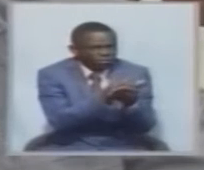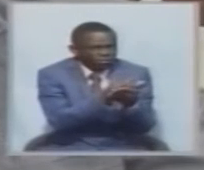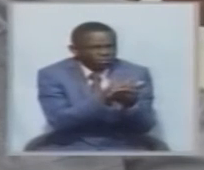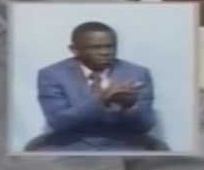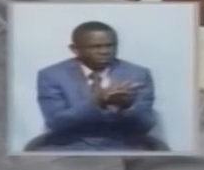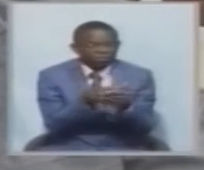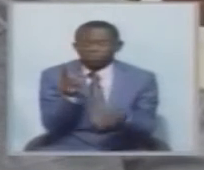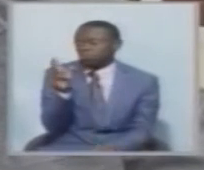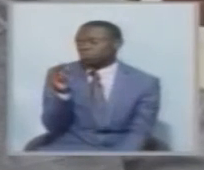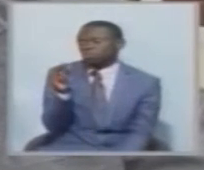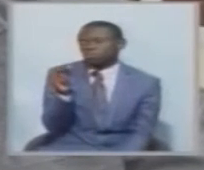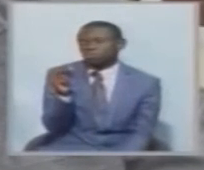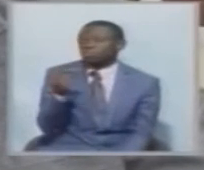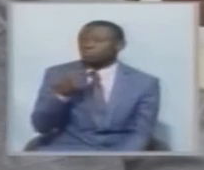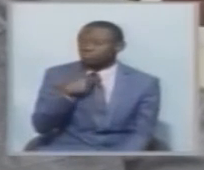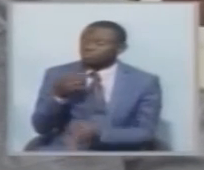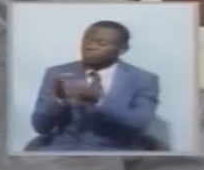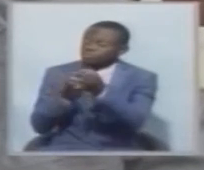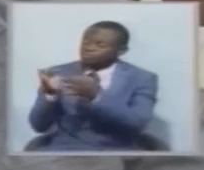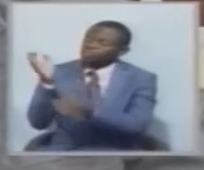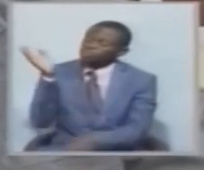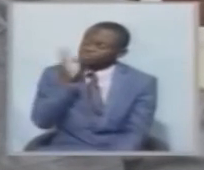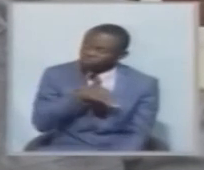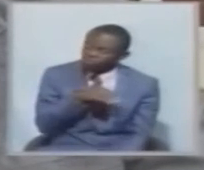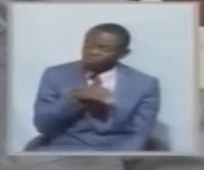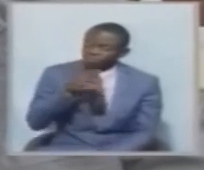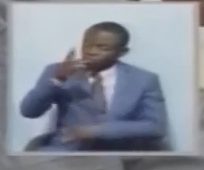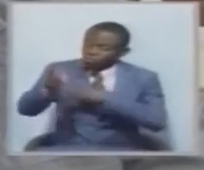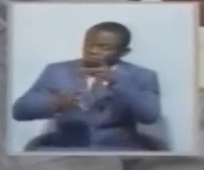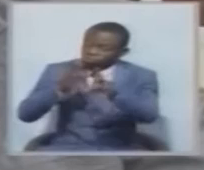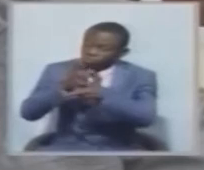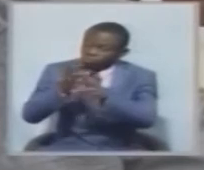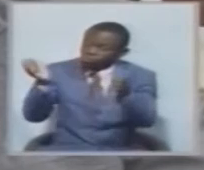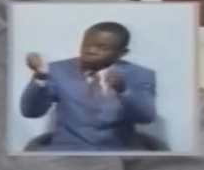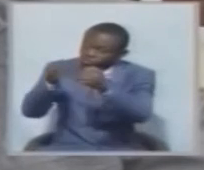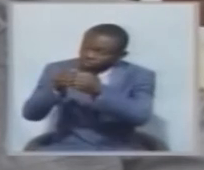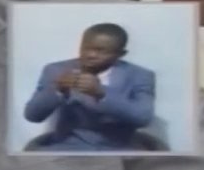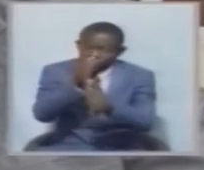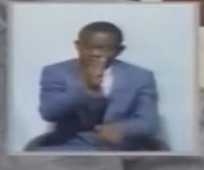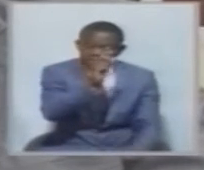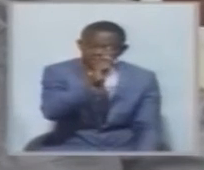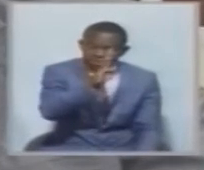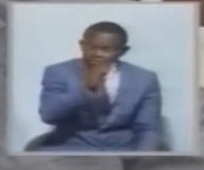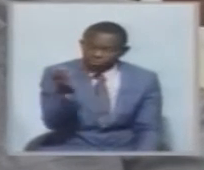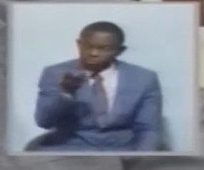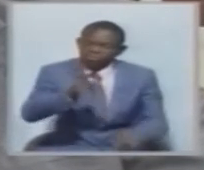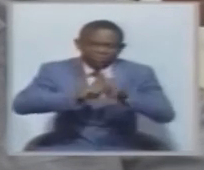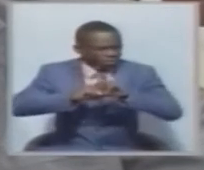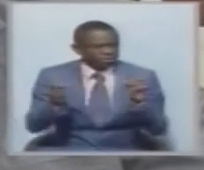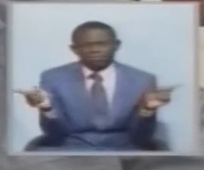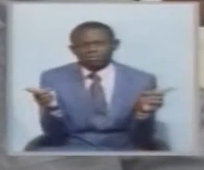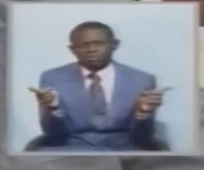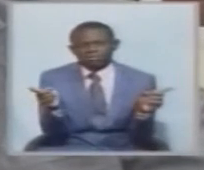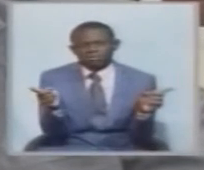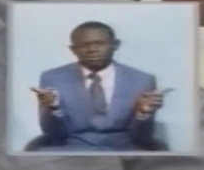look at the share structure of World Bank and AfDB. They're totally different. With us, it's much